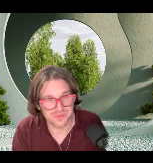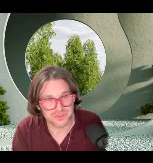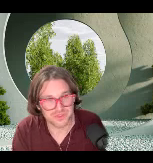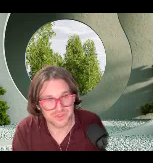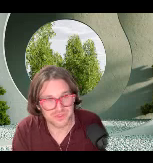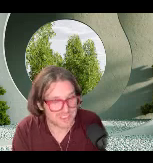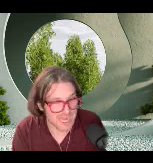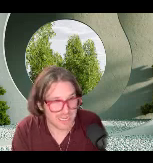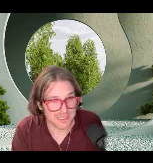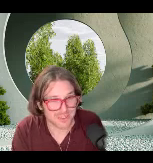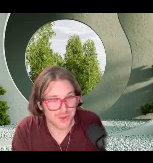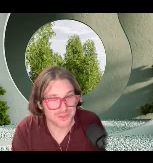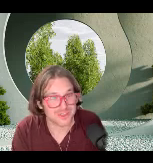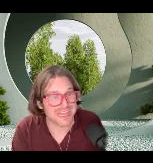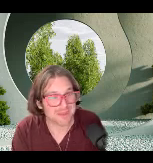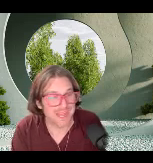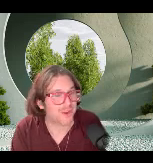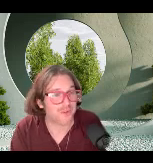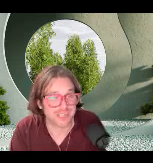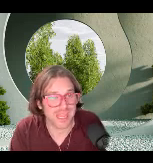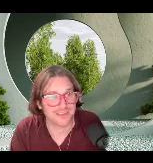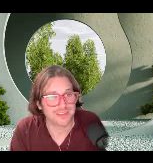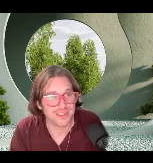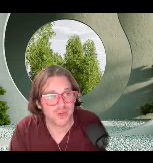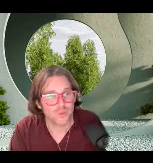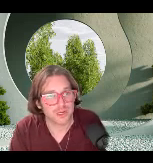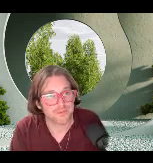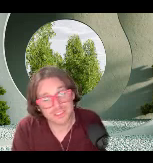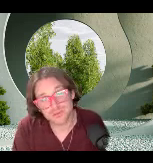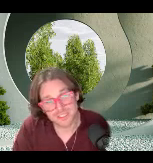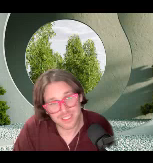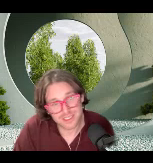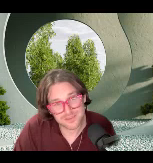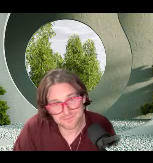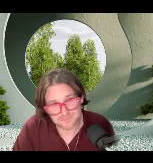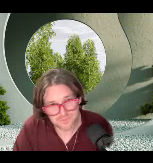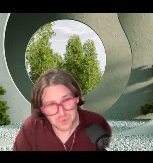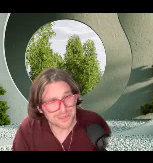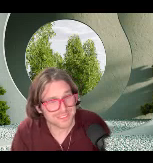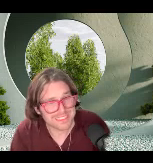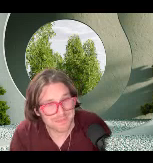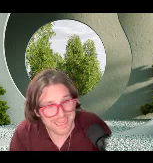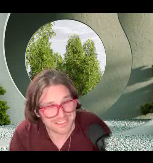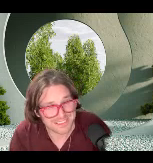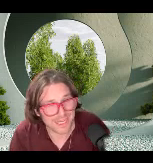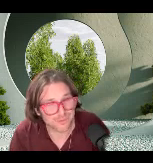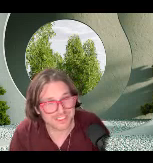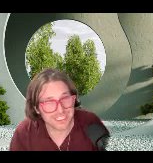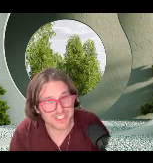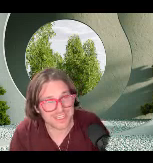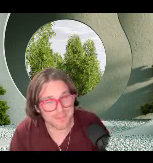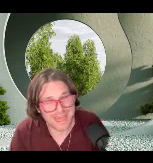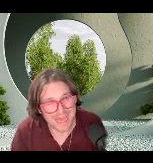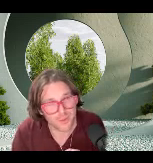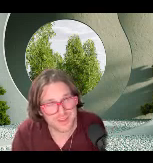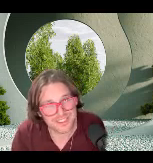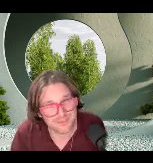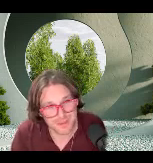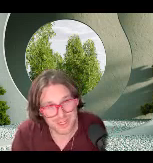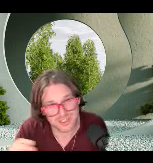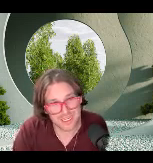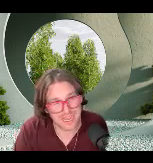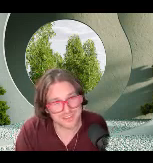those goals. Understanding that goals are not met overnight. We are building resilience, we are building capacity, and we're teaching